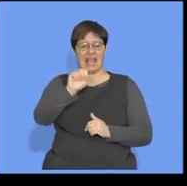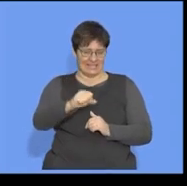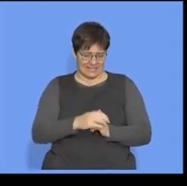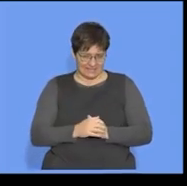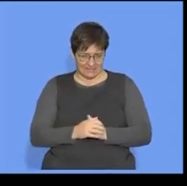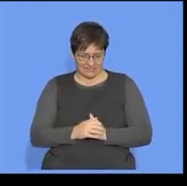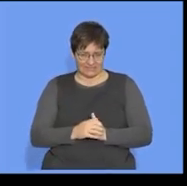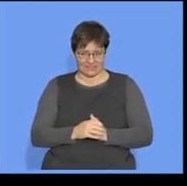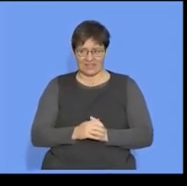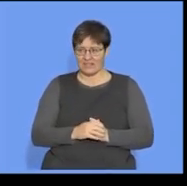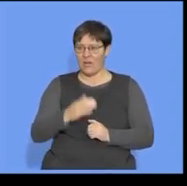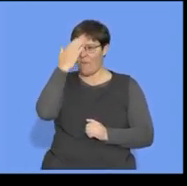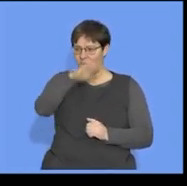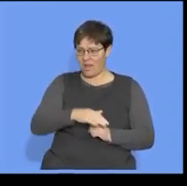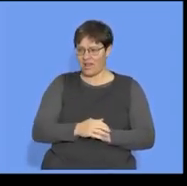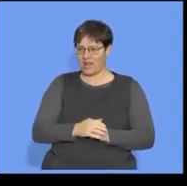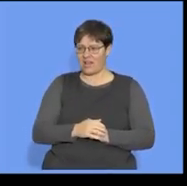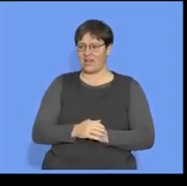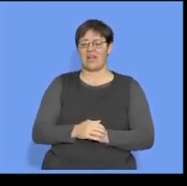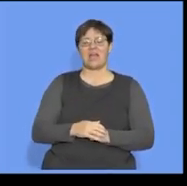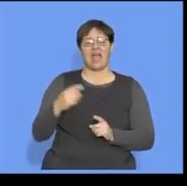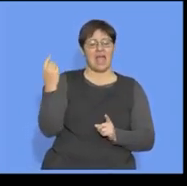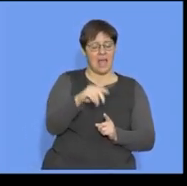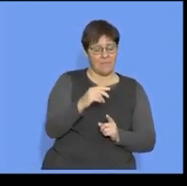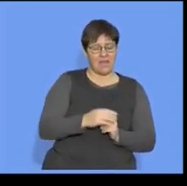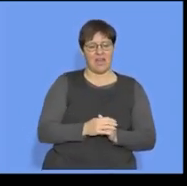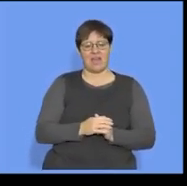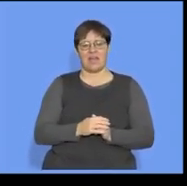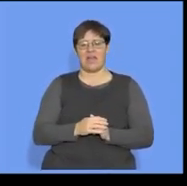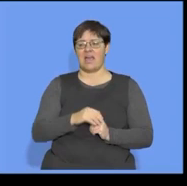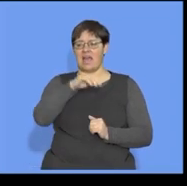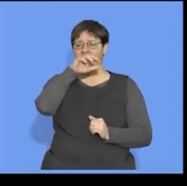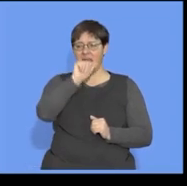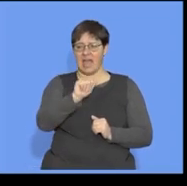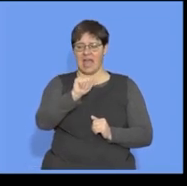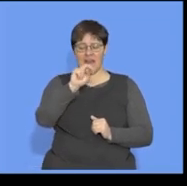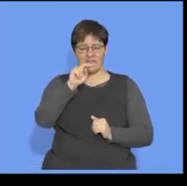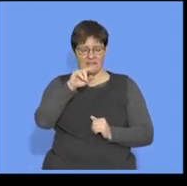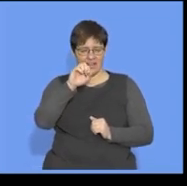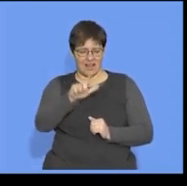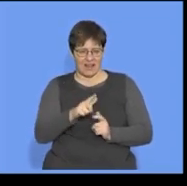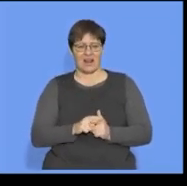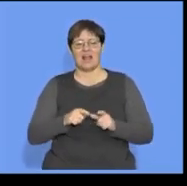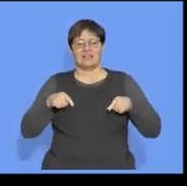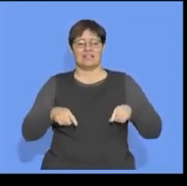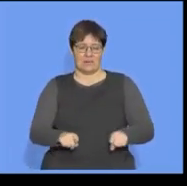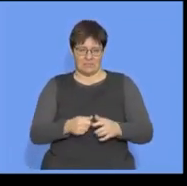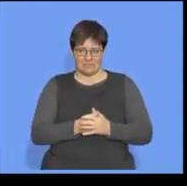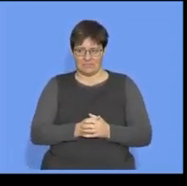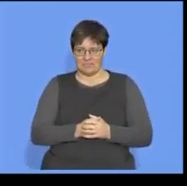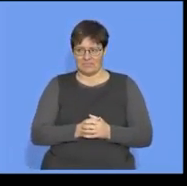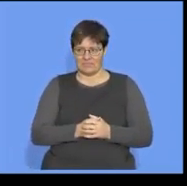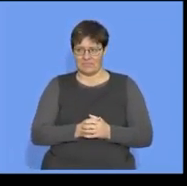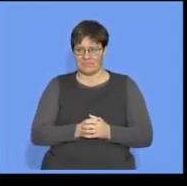is the sequence. So you know it's the first one is the hammer, the second one is the stirrup. And then,